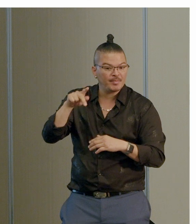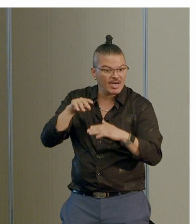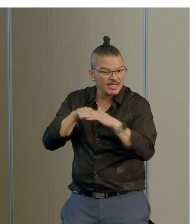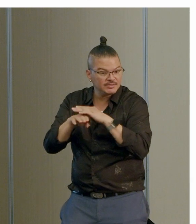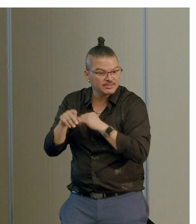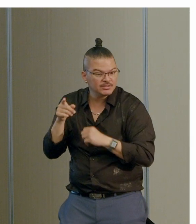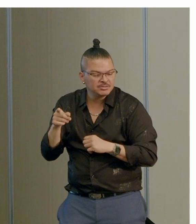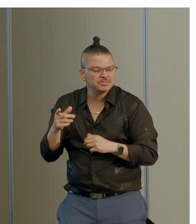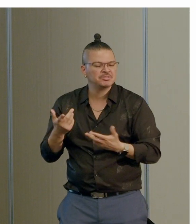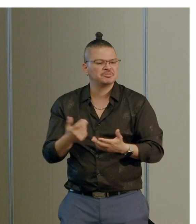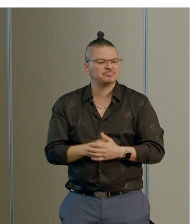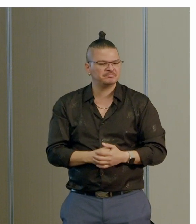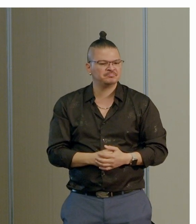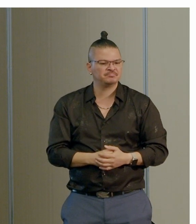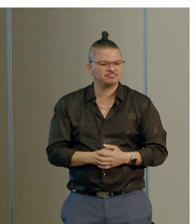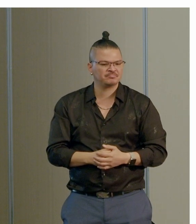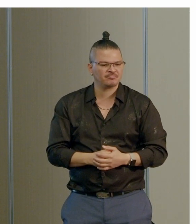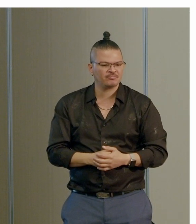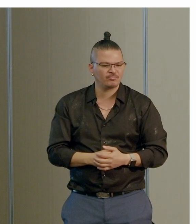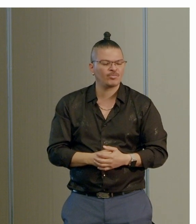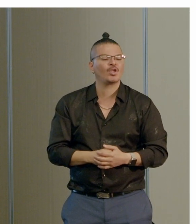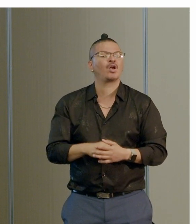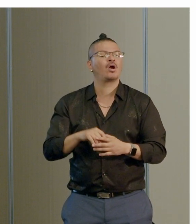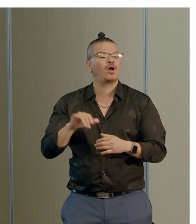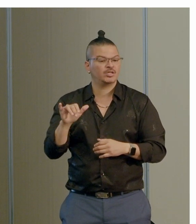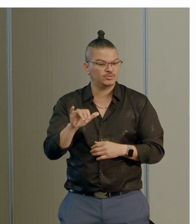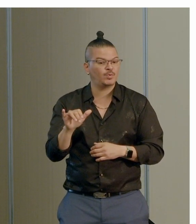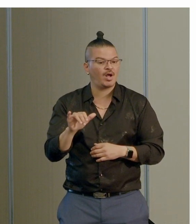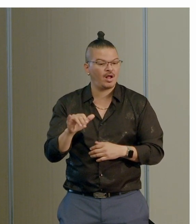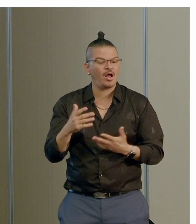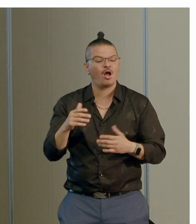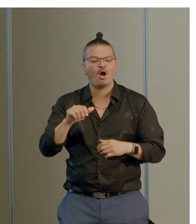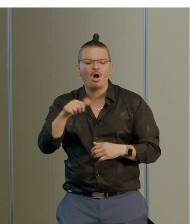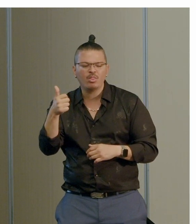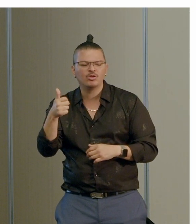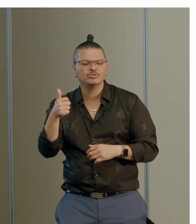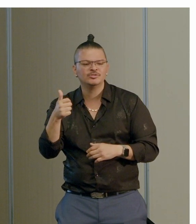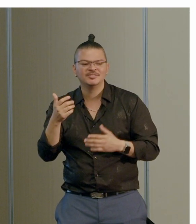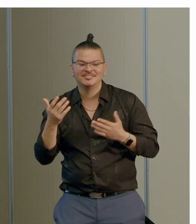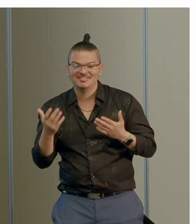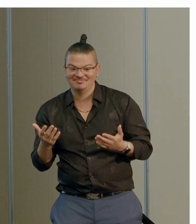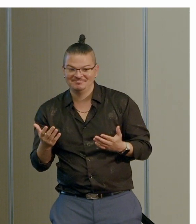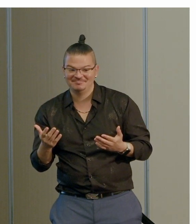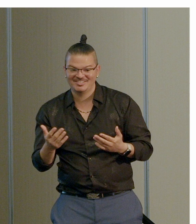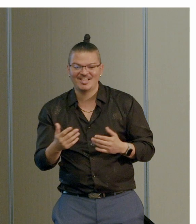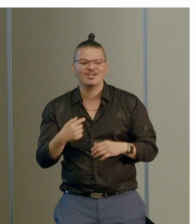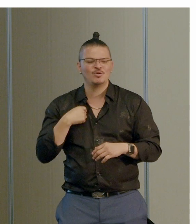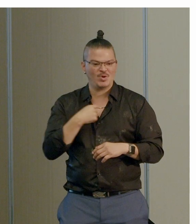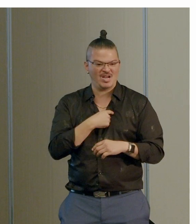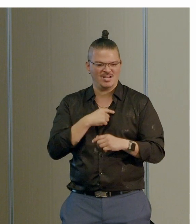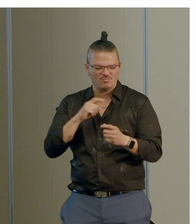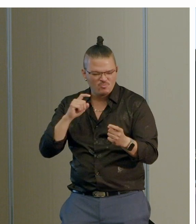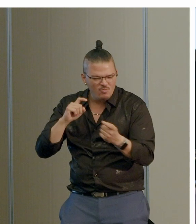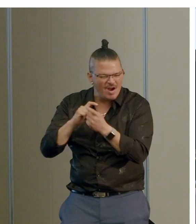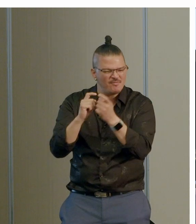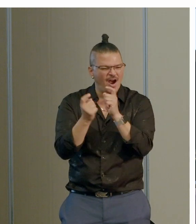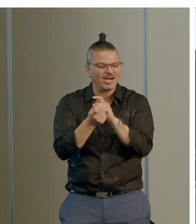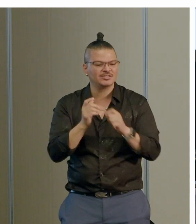We also have taken it a step further with the revision of the state accessibility policy. And I have to